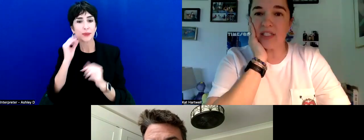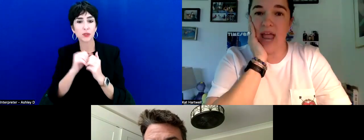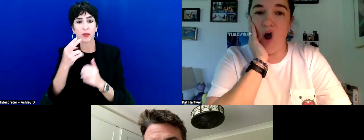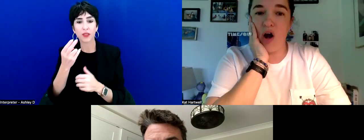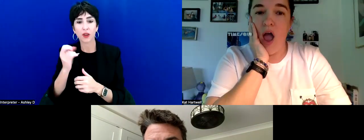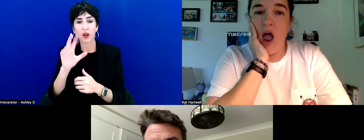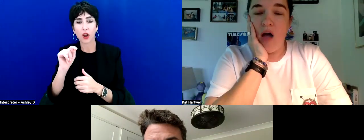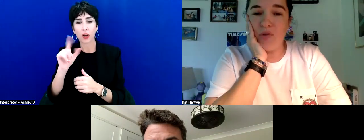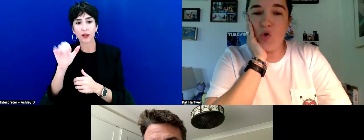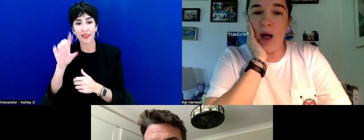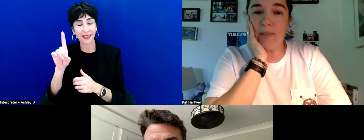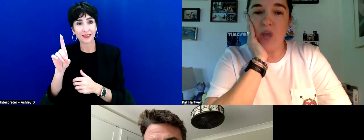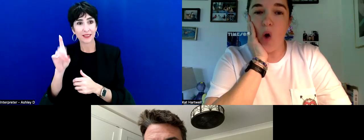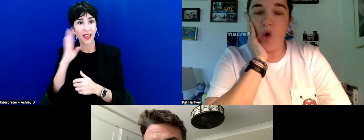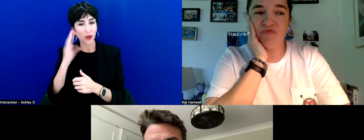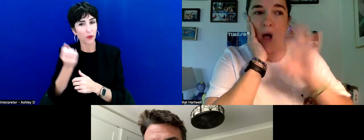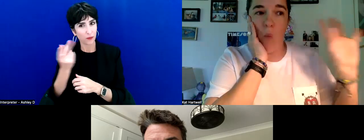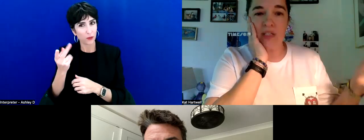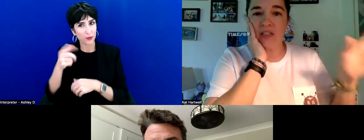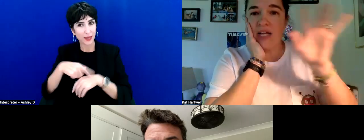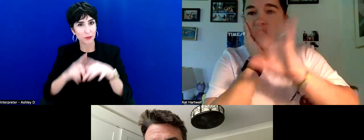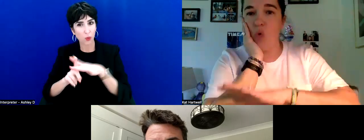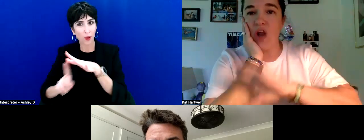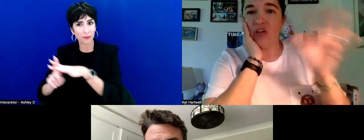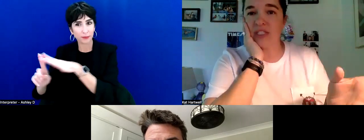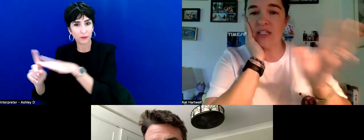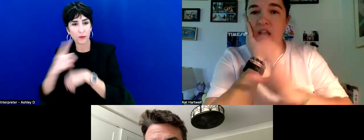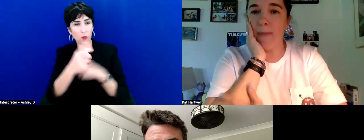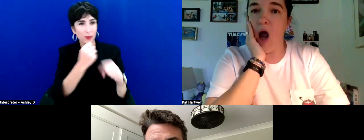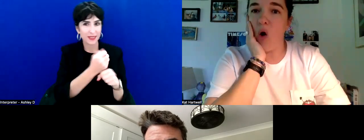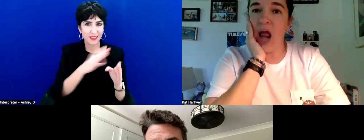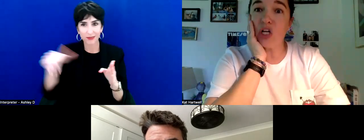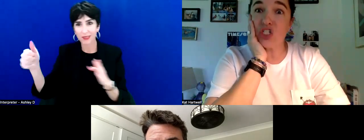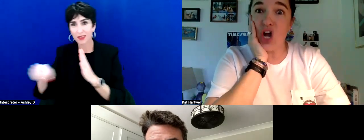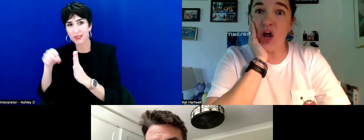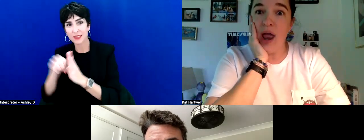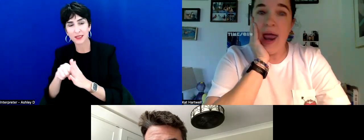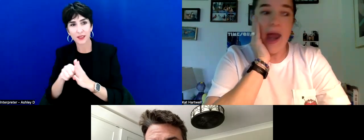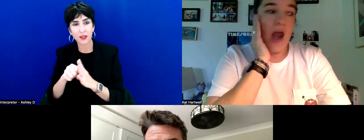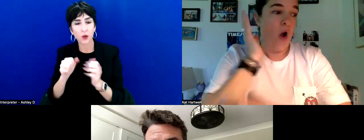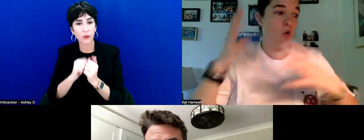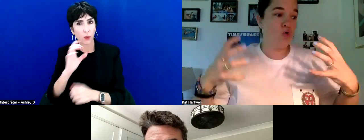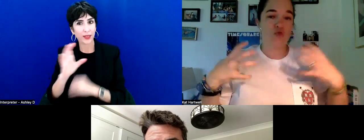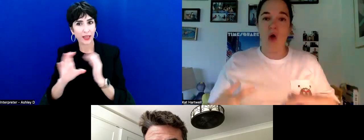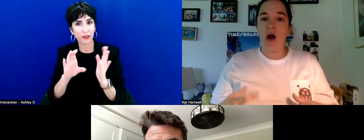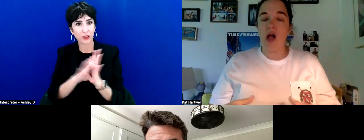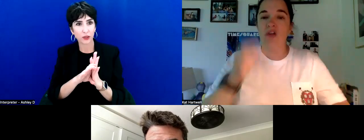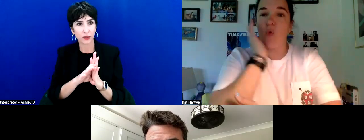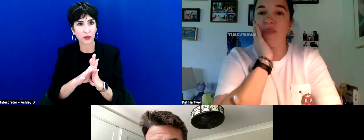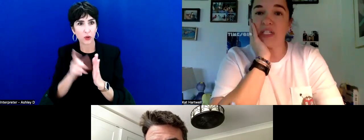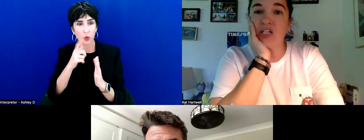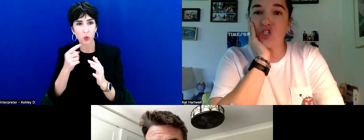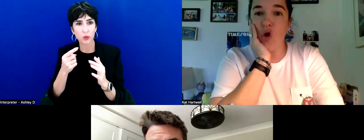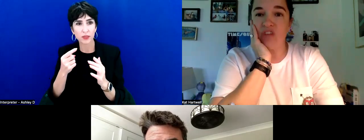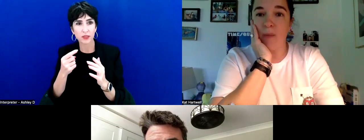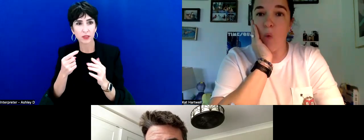you got there a few episodes from one season to another season about cancer who struggled